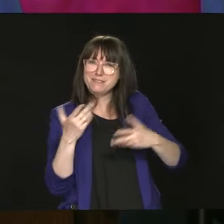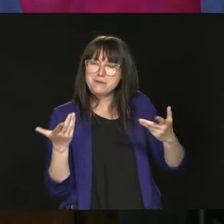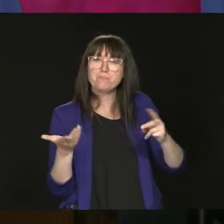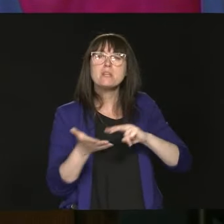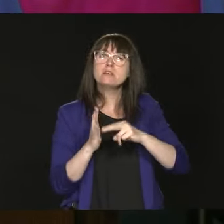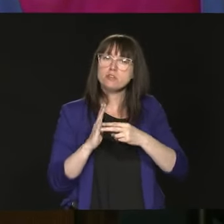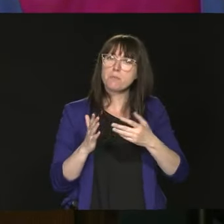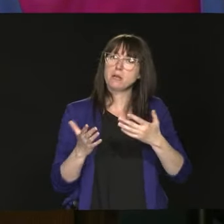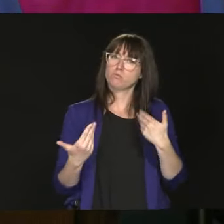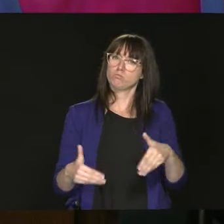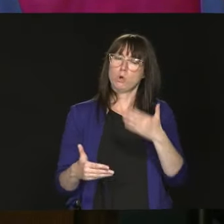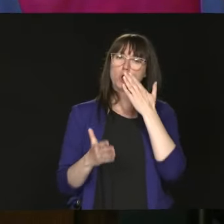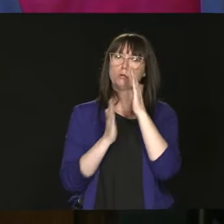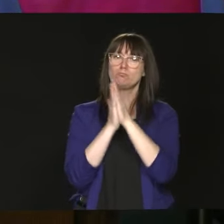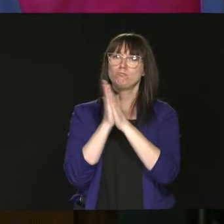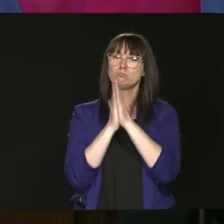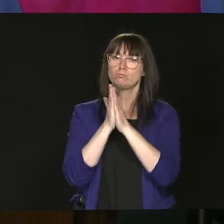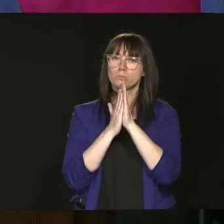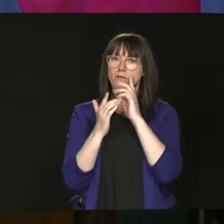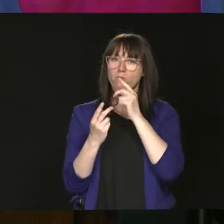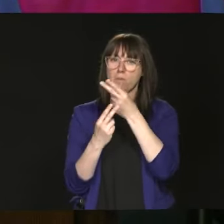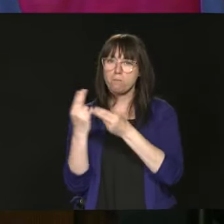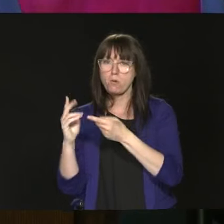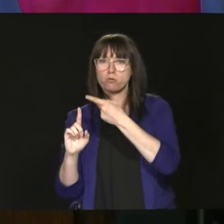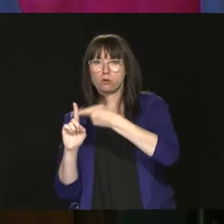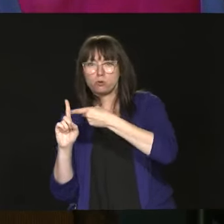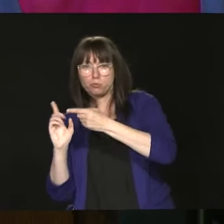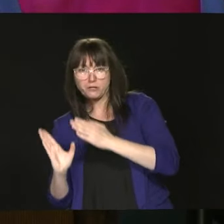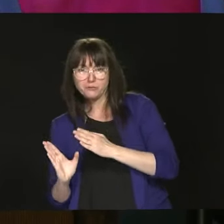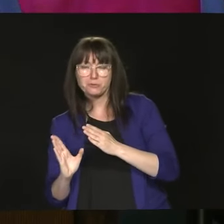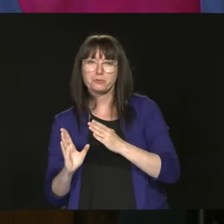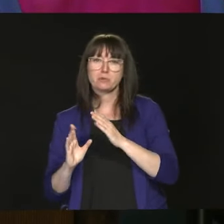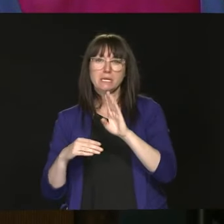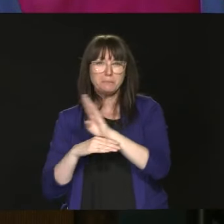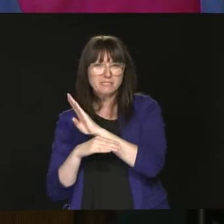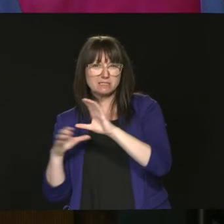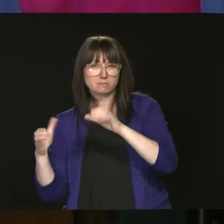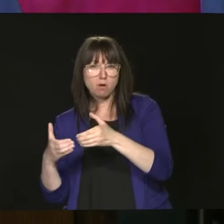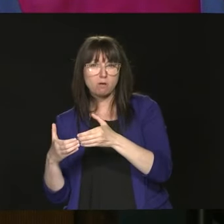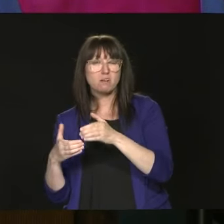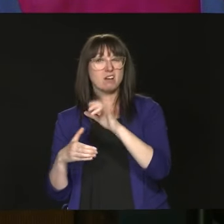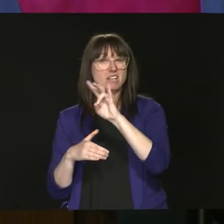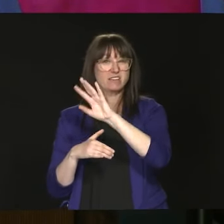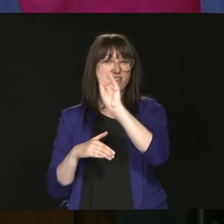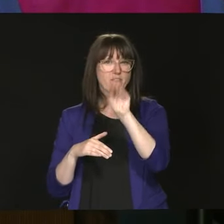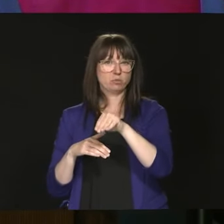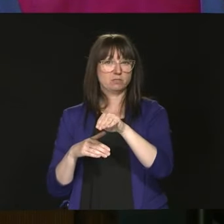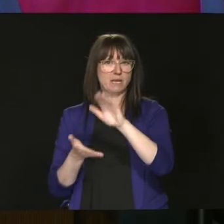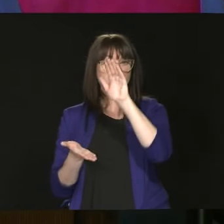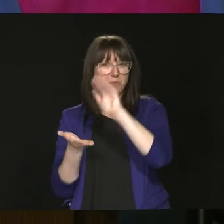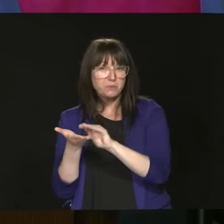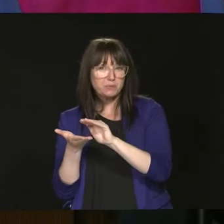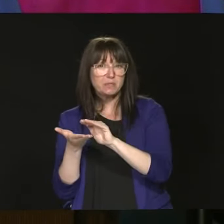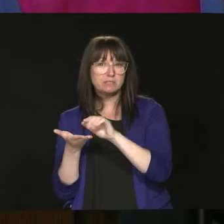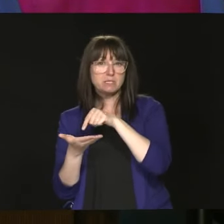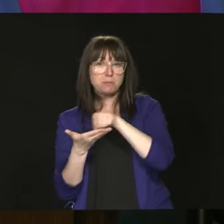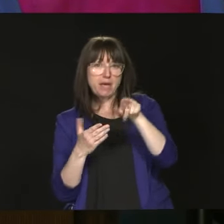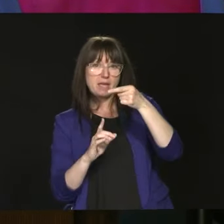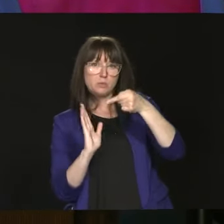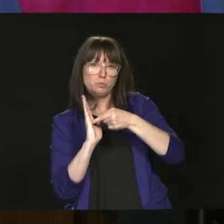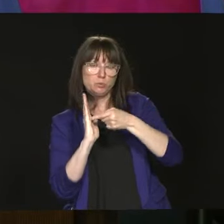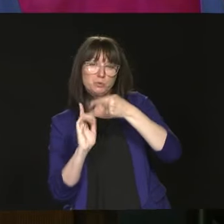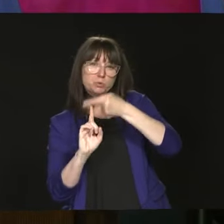parties. For the small business, they're going to have a 75% reduction in their rent, so they'll be paying